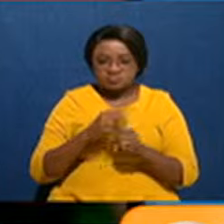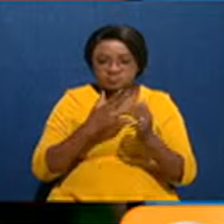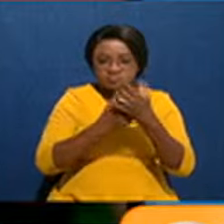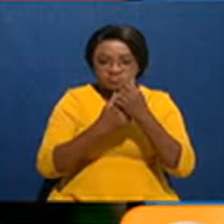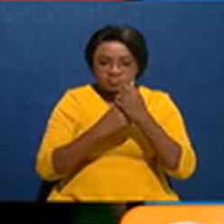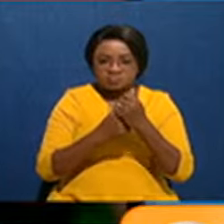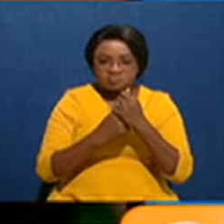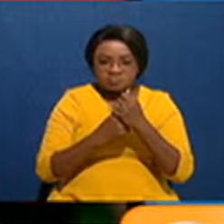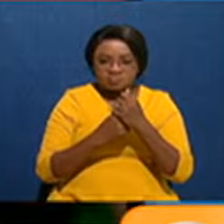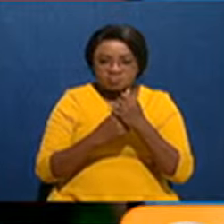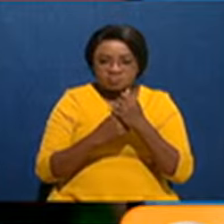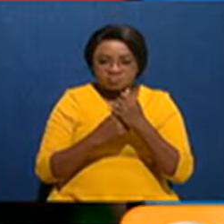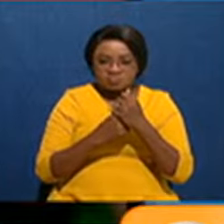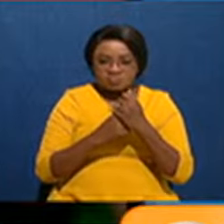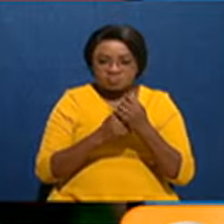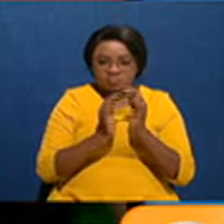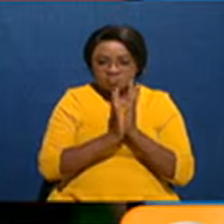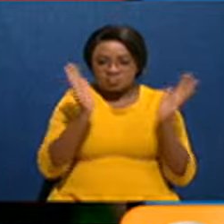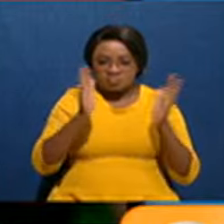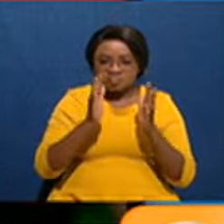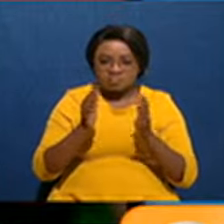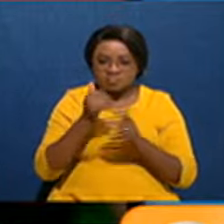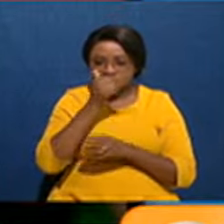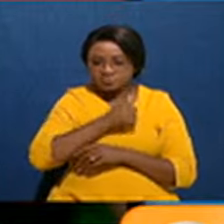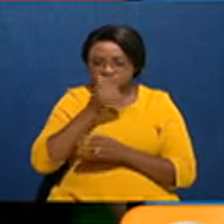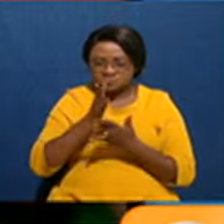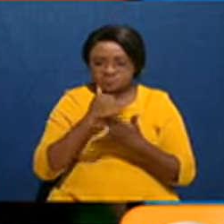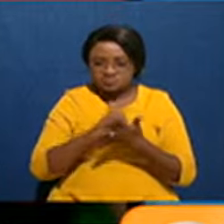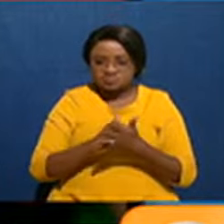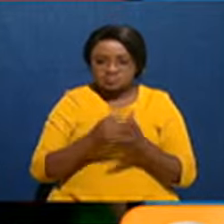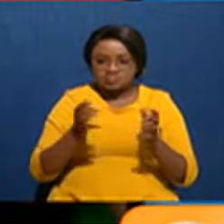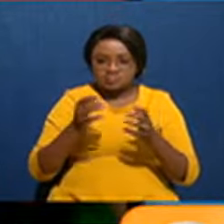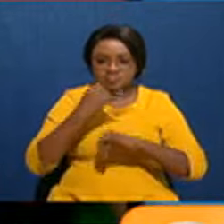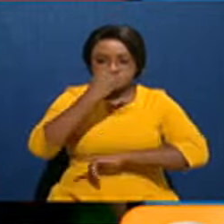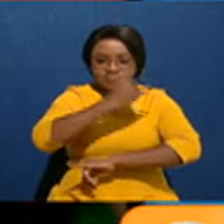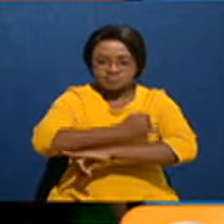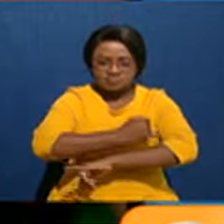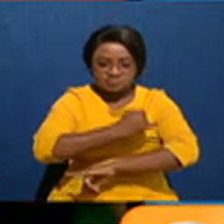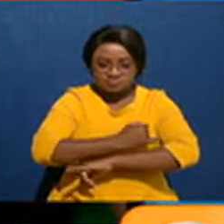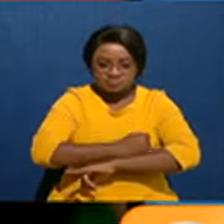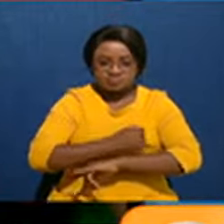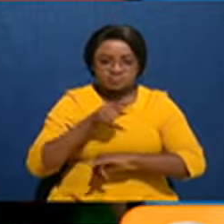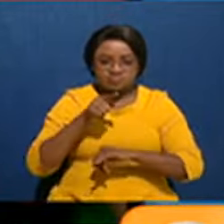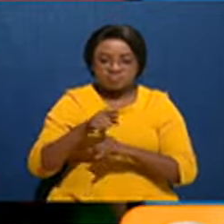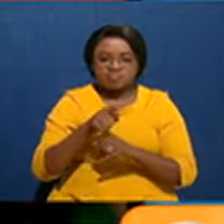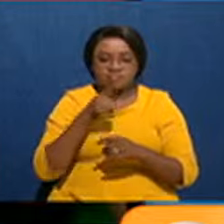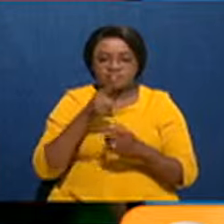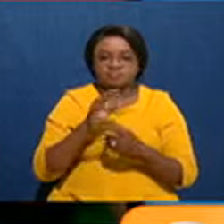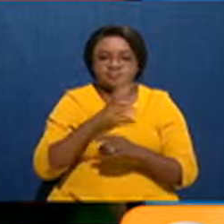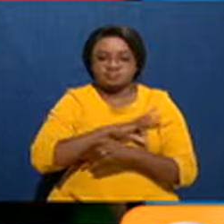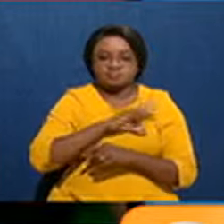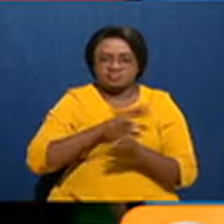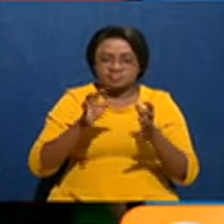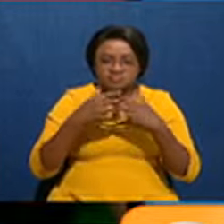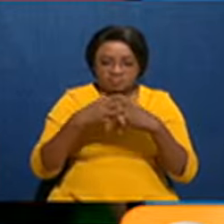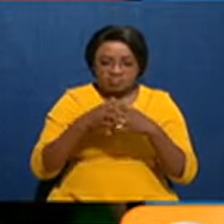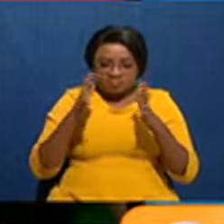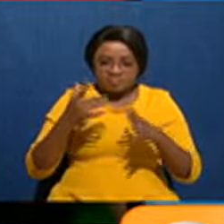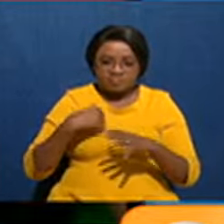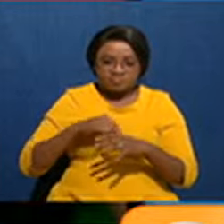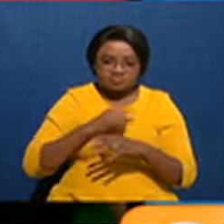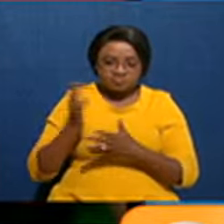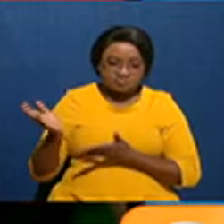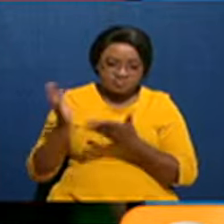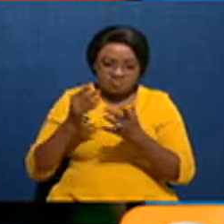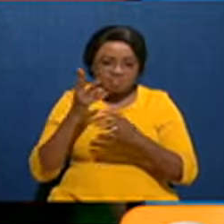partnerships with public and private sector entities that are going to be of benefit to engineers. So we bring together experience, we